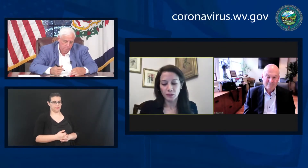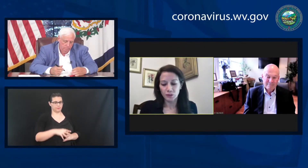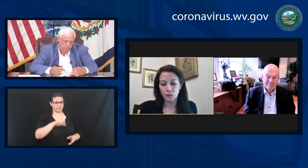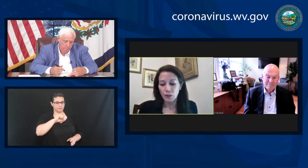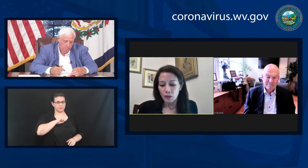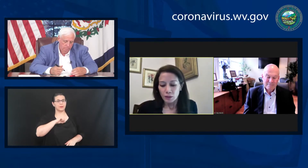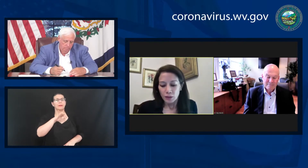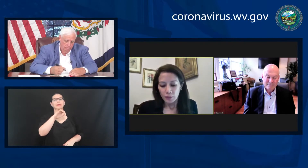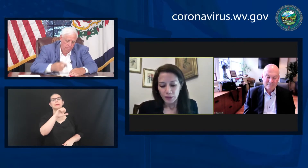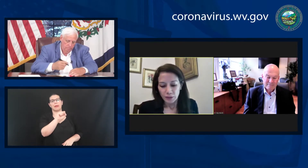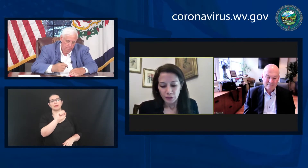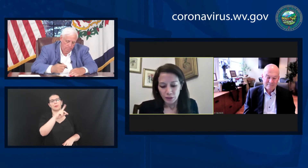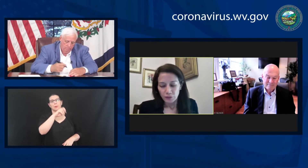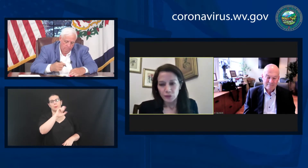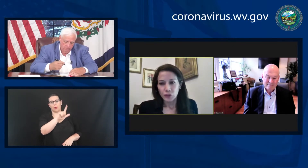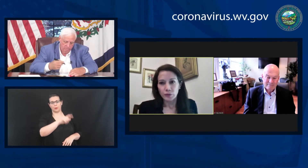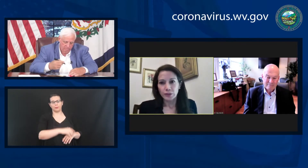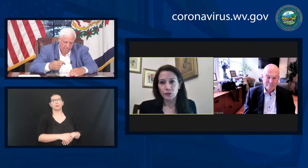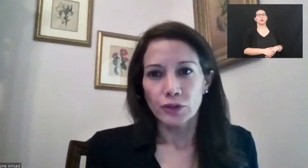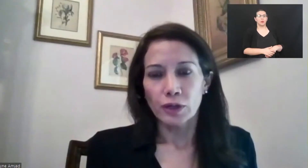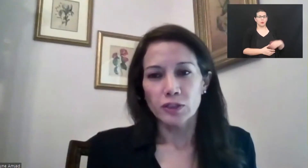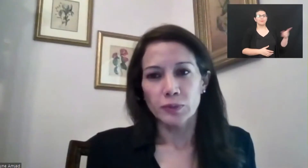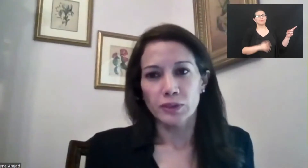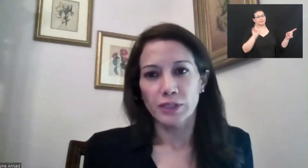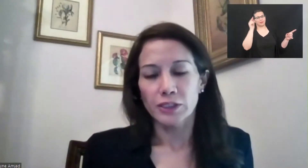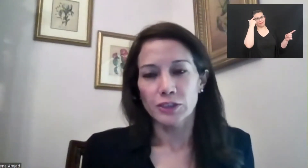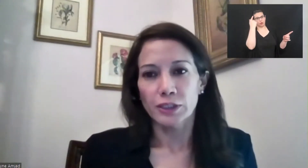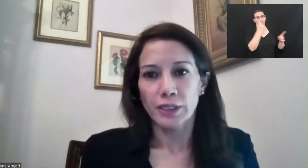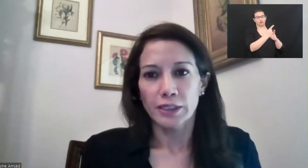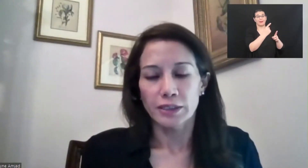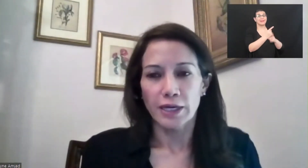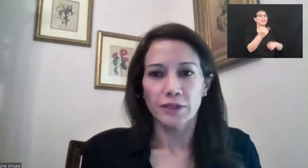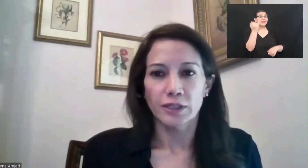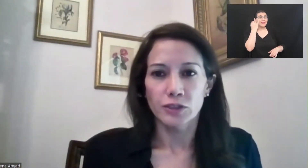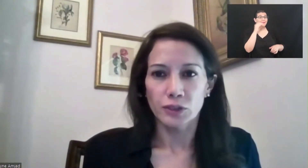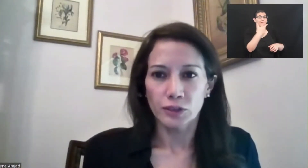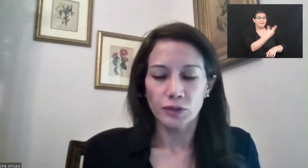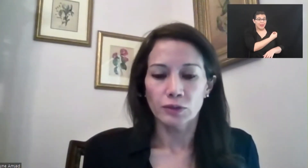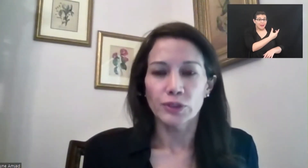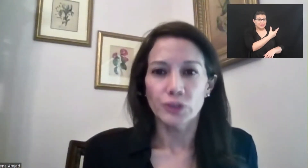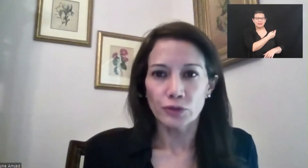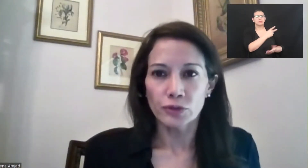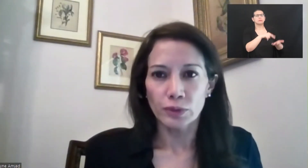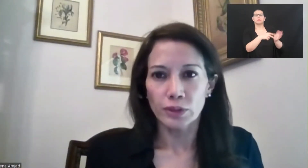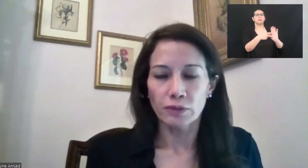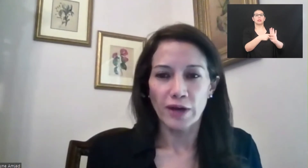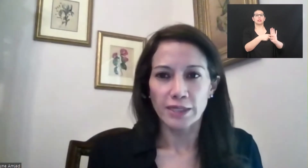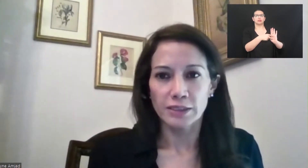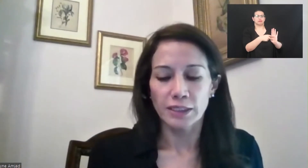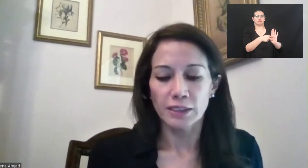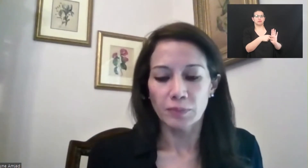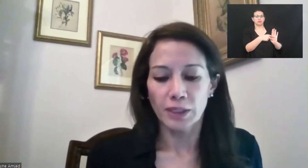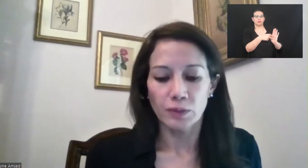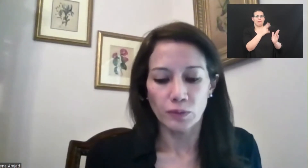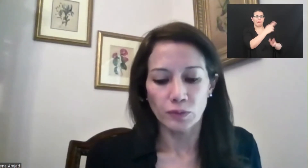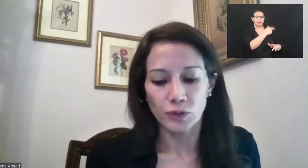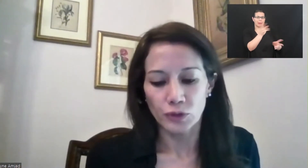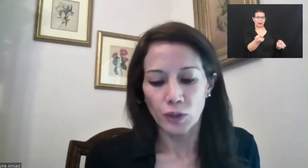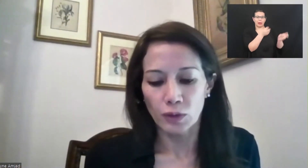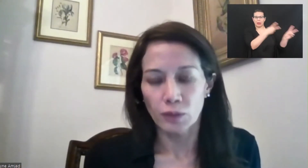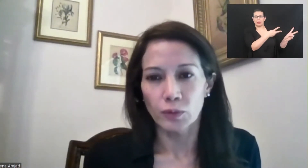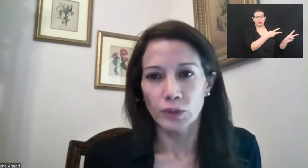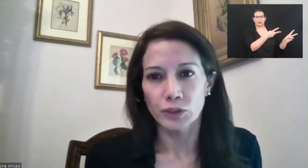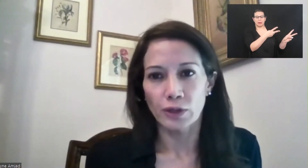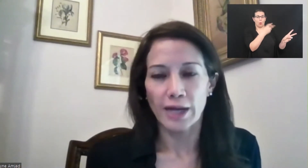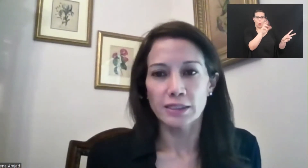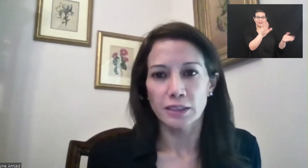Yes, Paul. So, I mean, the governor is correct. So your hospitalization and death does reduce with the vaccine, but to